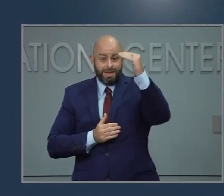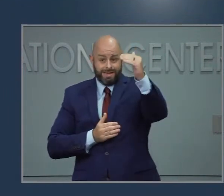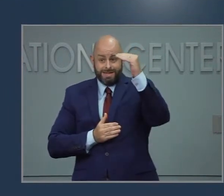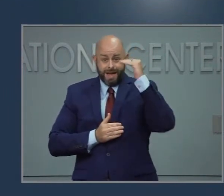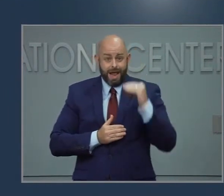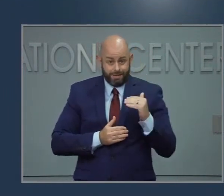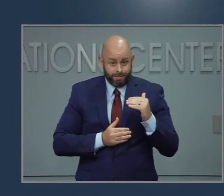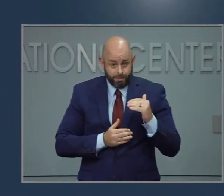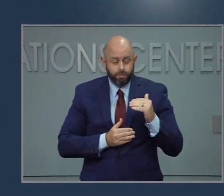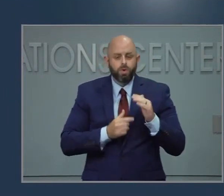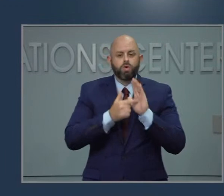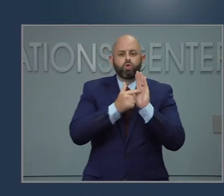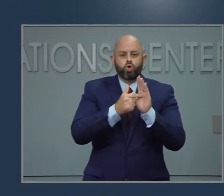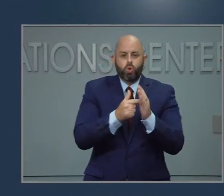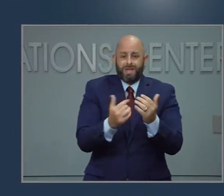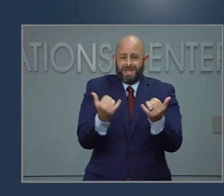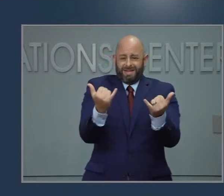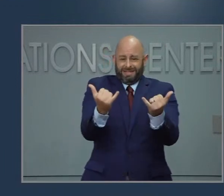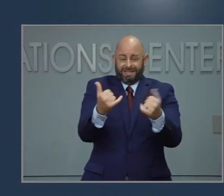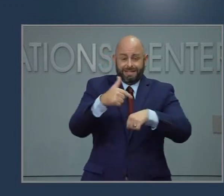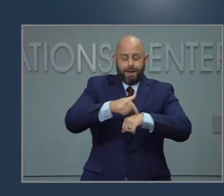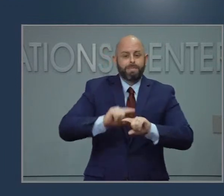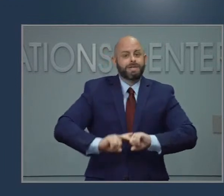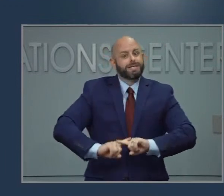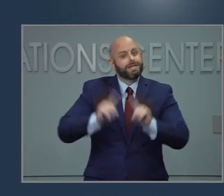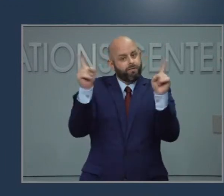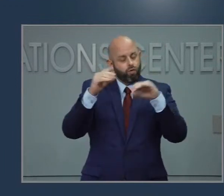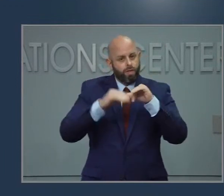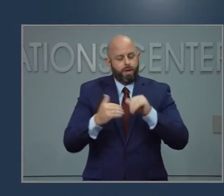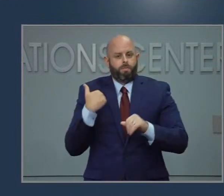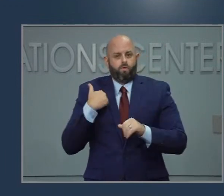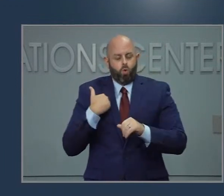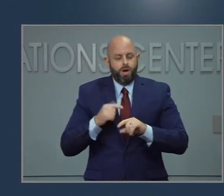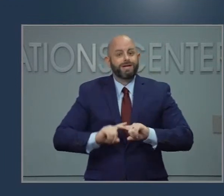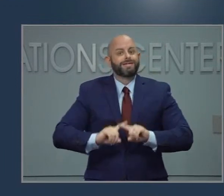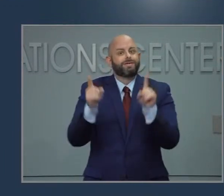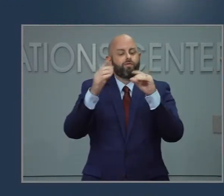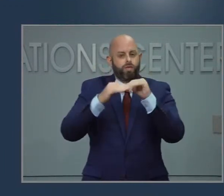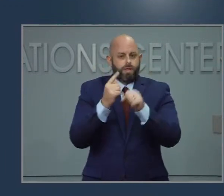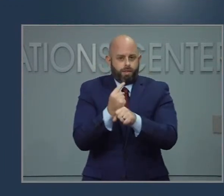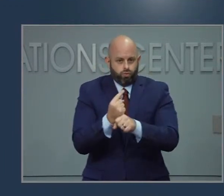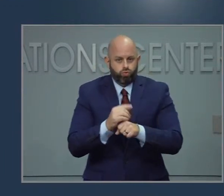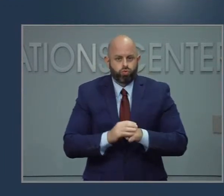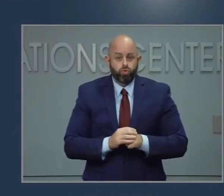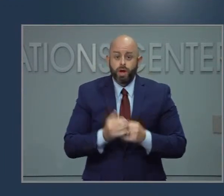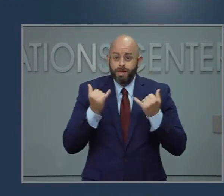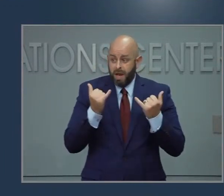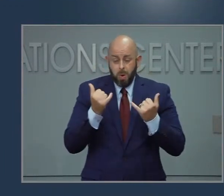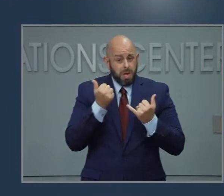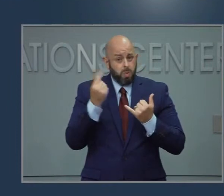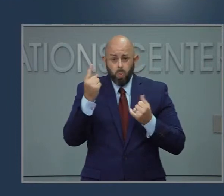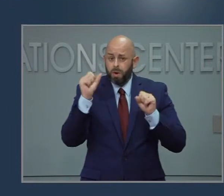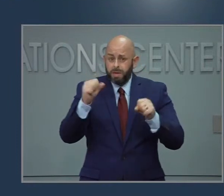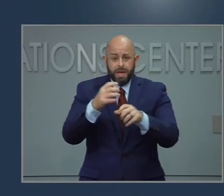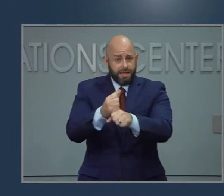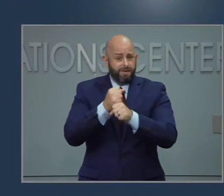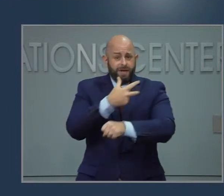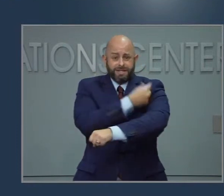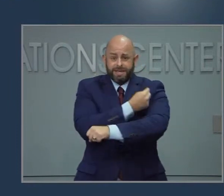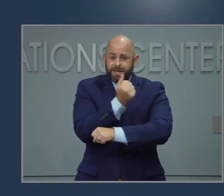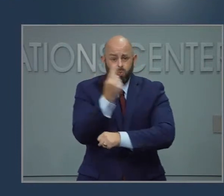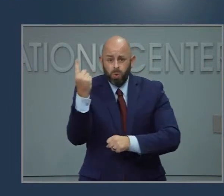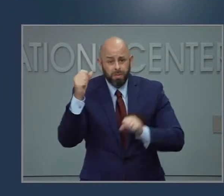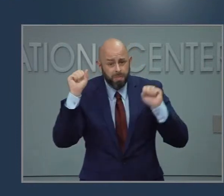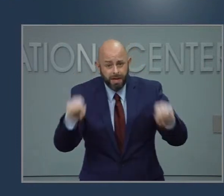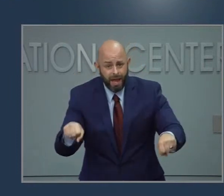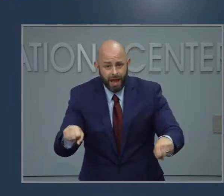is different from the last time we were experiencing rising trends. Vaccines are now widely available across the state. The